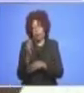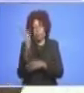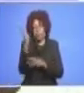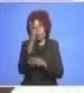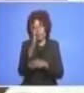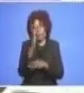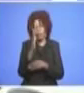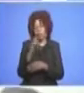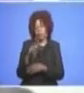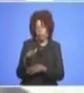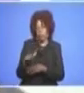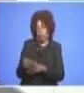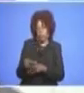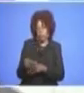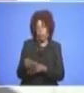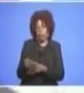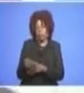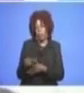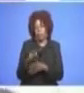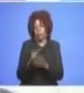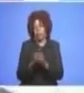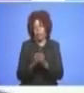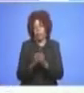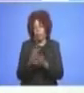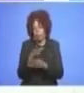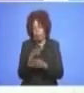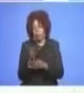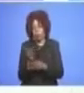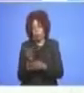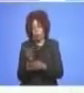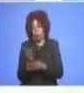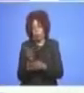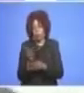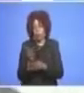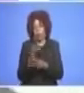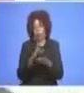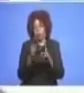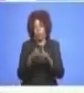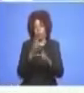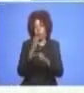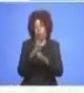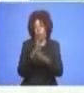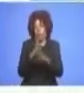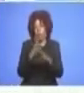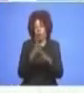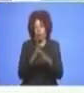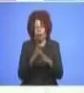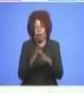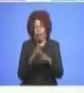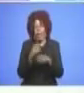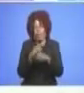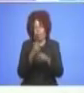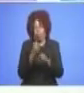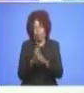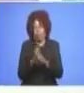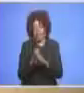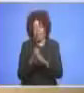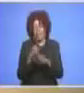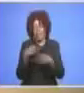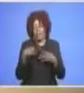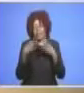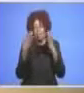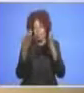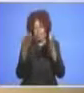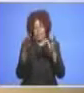late. And for those who are willing to work hard and who are willing to make the necessary